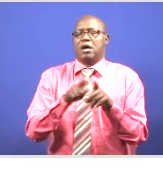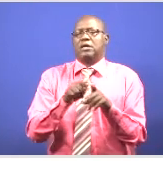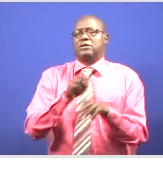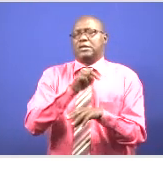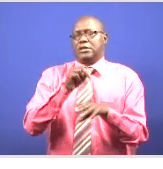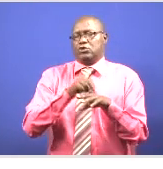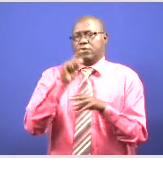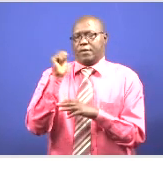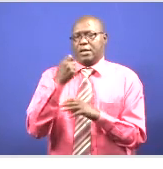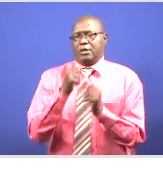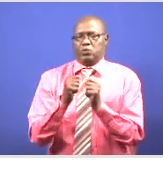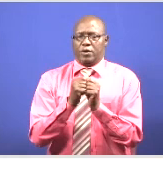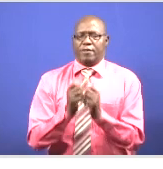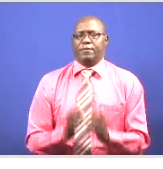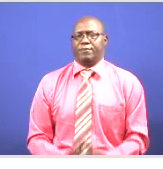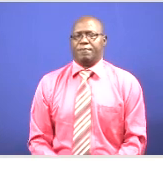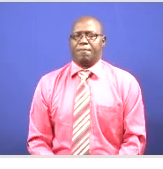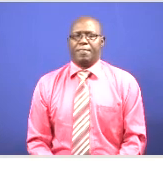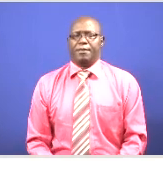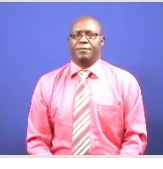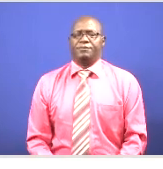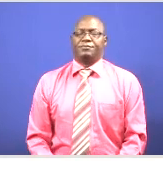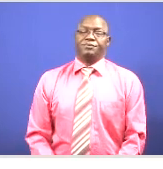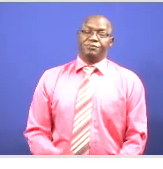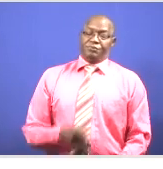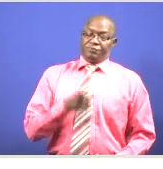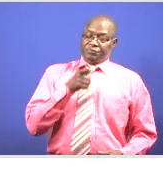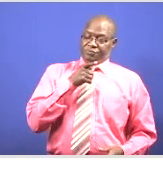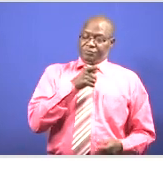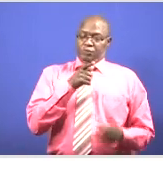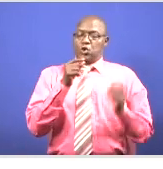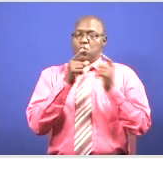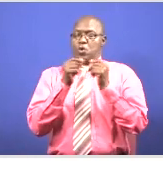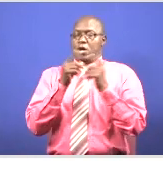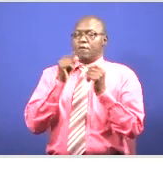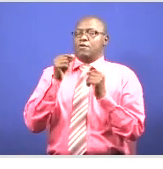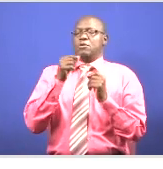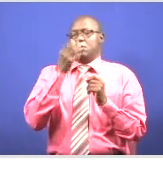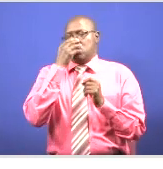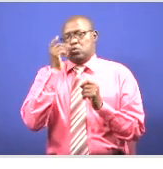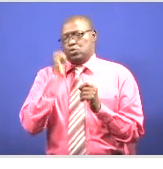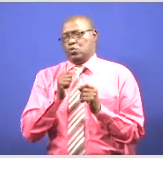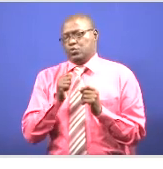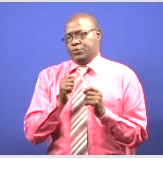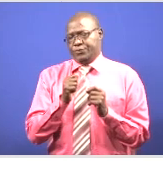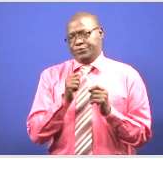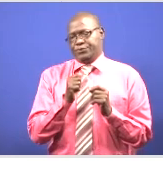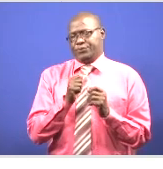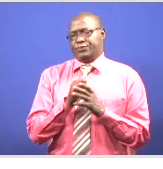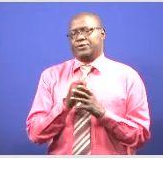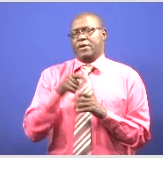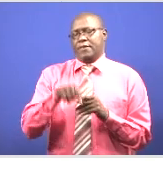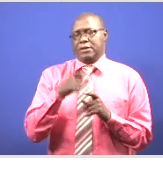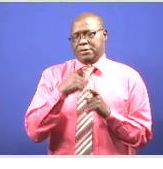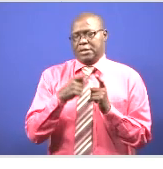pamoja. Now, those are the sentiments of President William Ruto. And in every function this year and actually last year, since he got